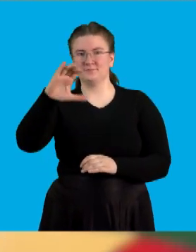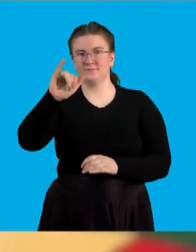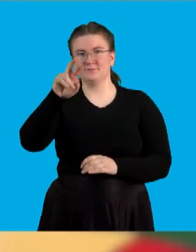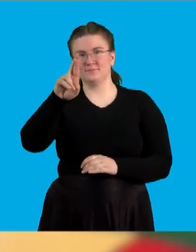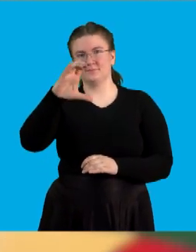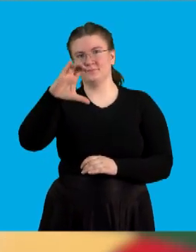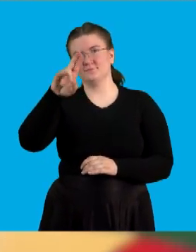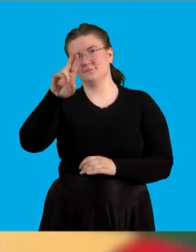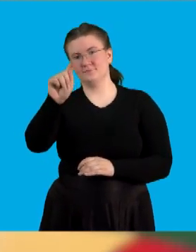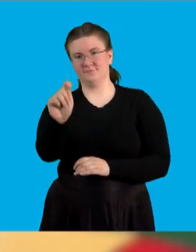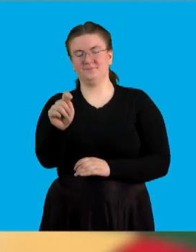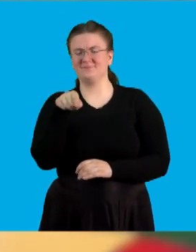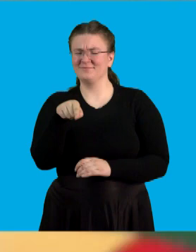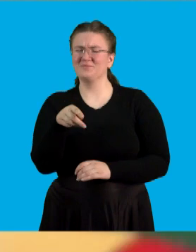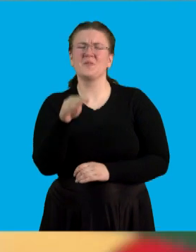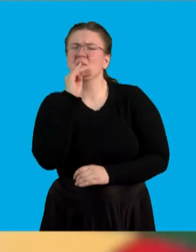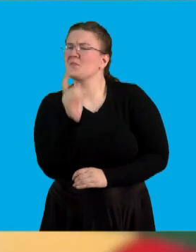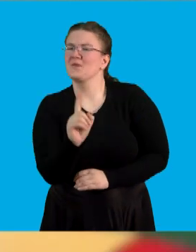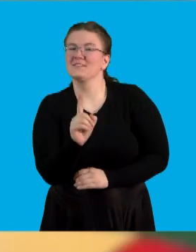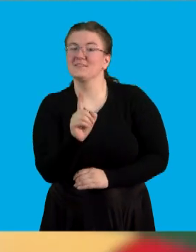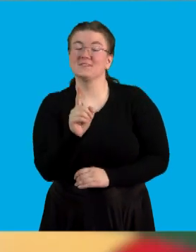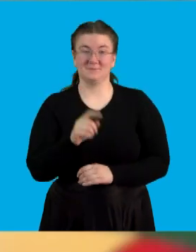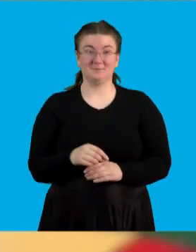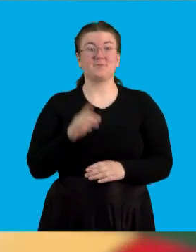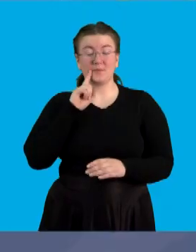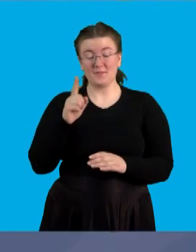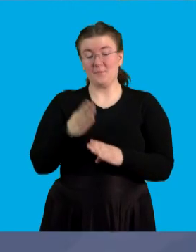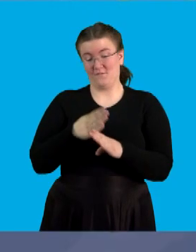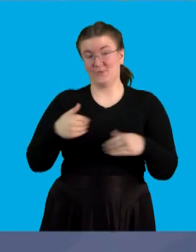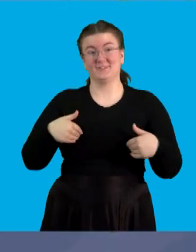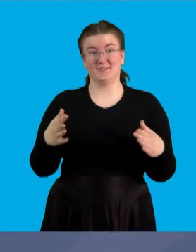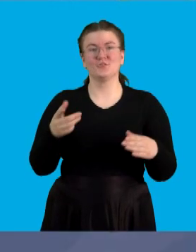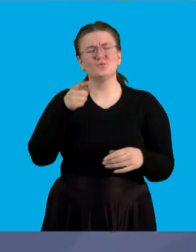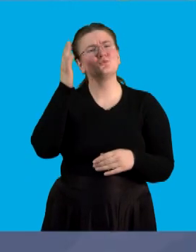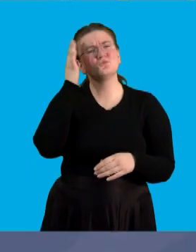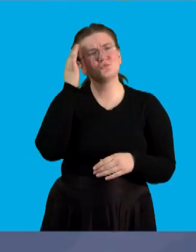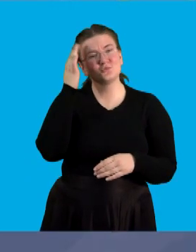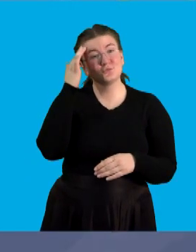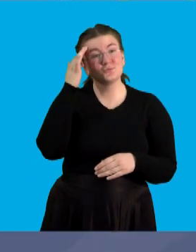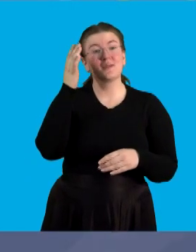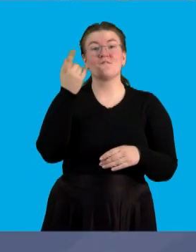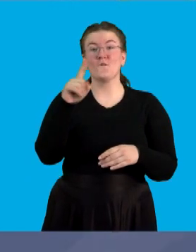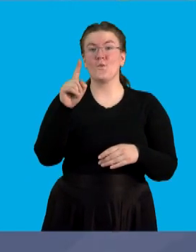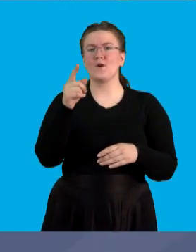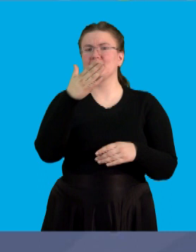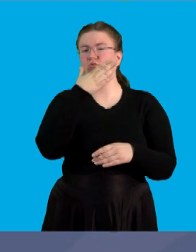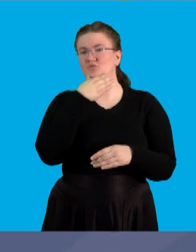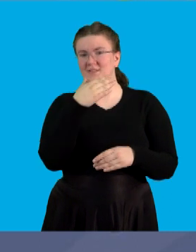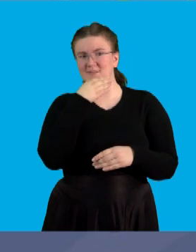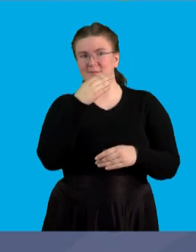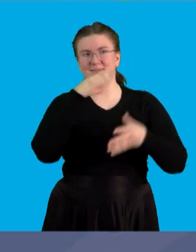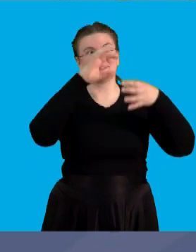entail? But before we get down to that, did you know that series circuits are used in strings of Christmas